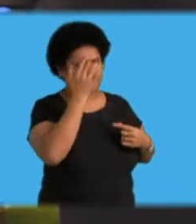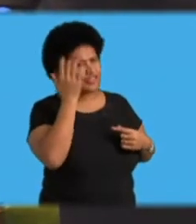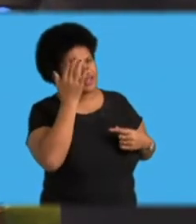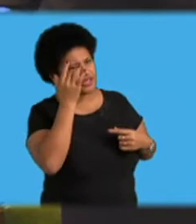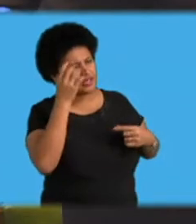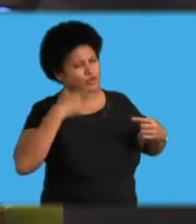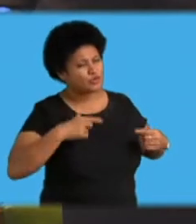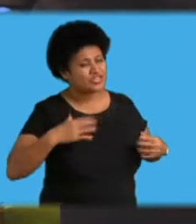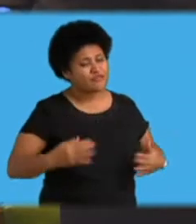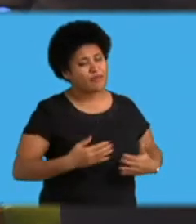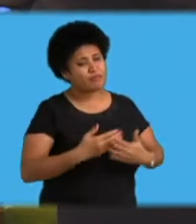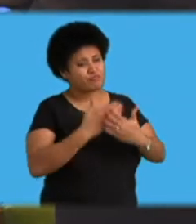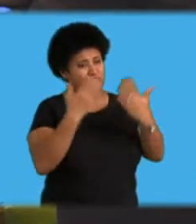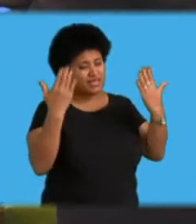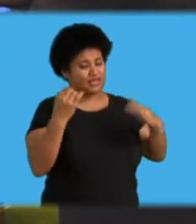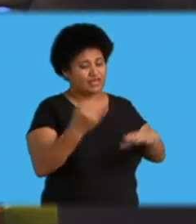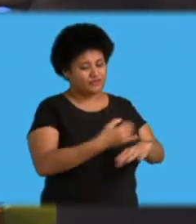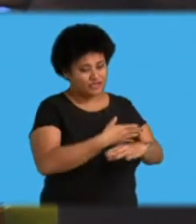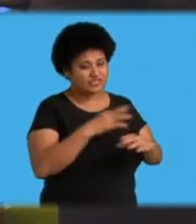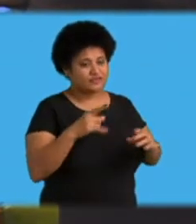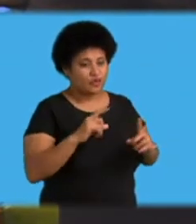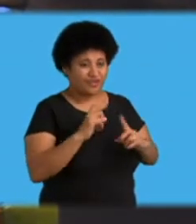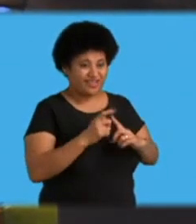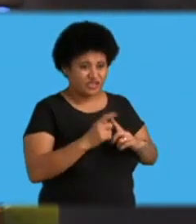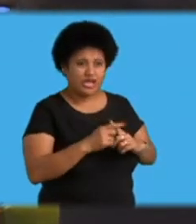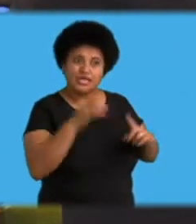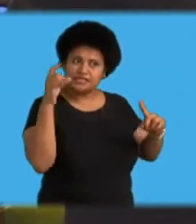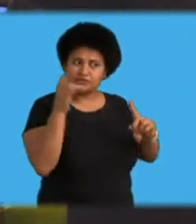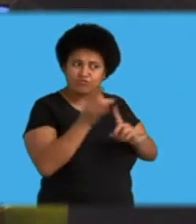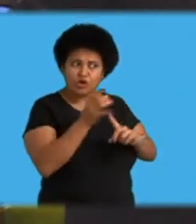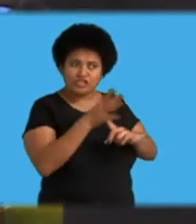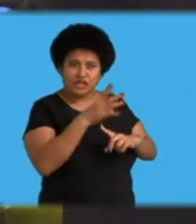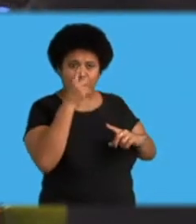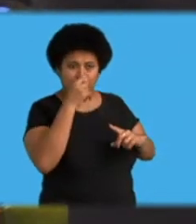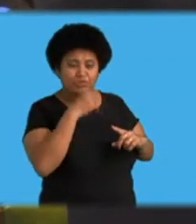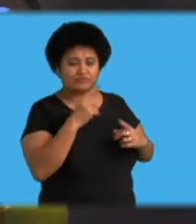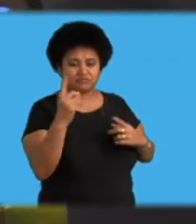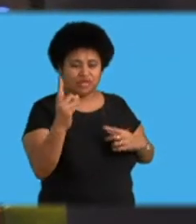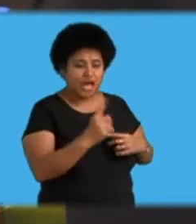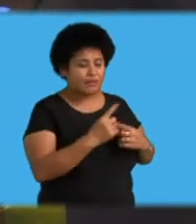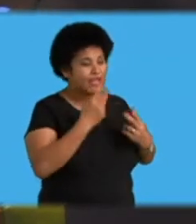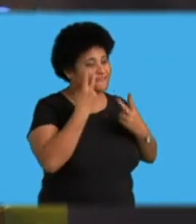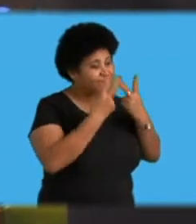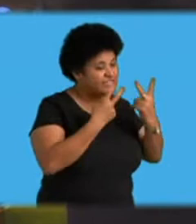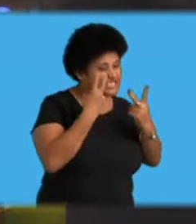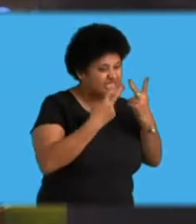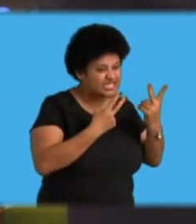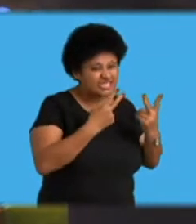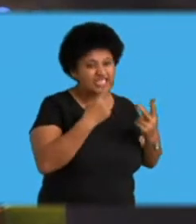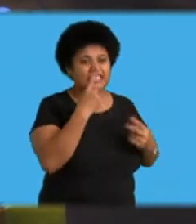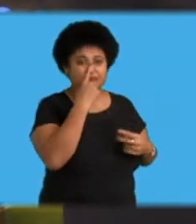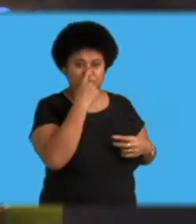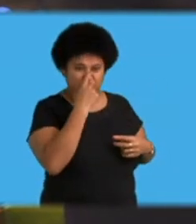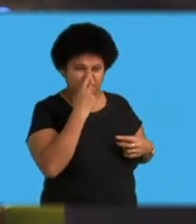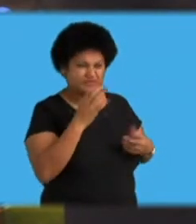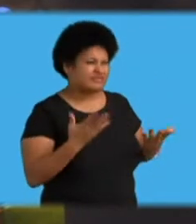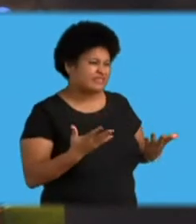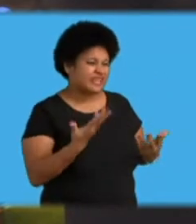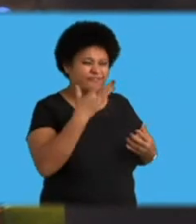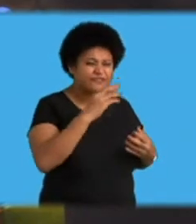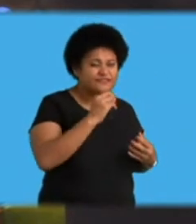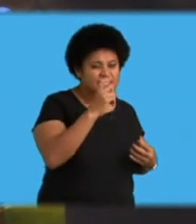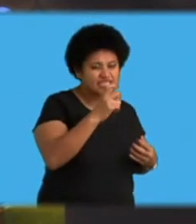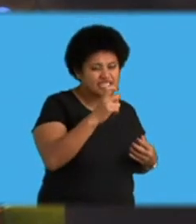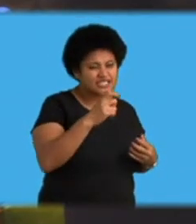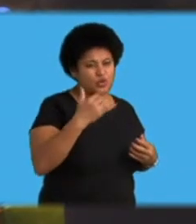it's important that we get people to visit museum. And we decided that just because of 50 cents or dollar entry fee, we didn't want